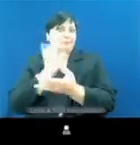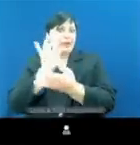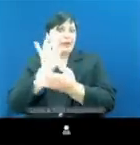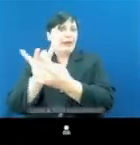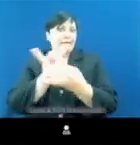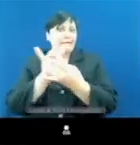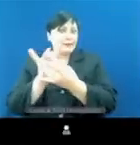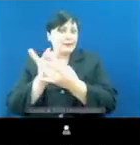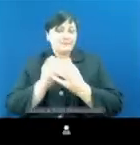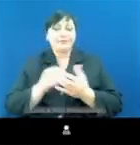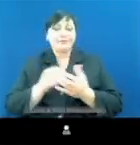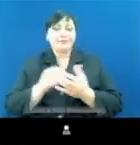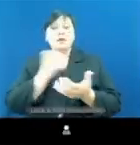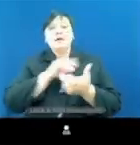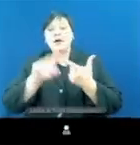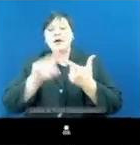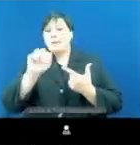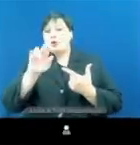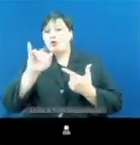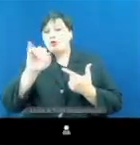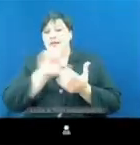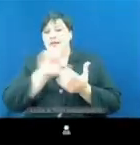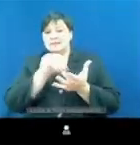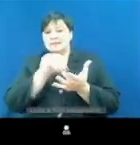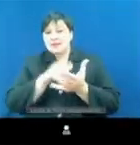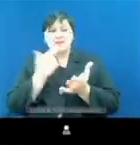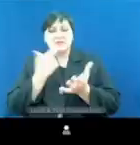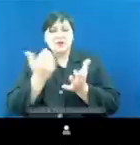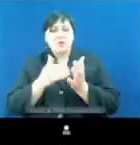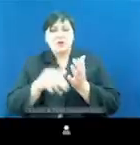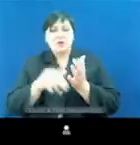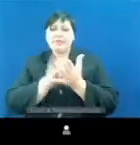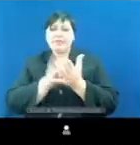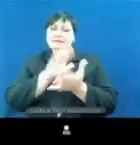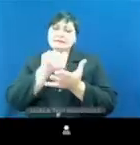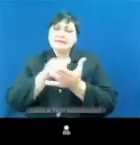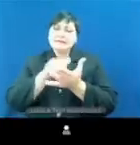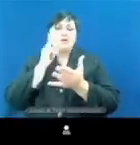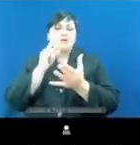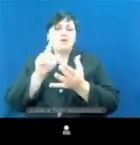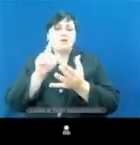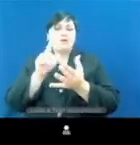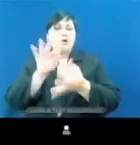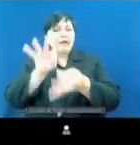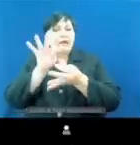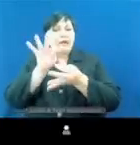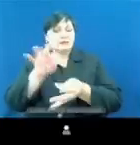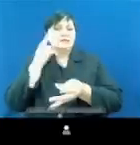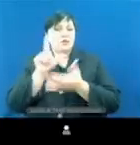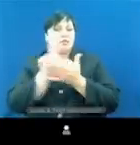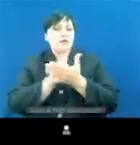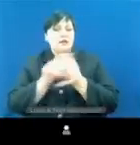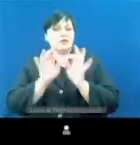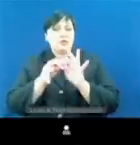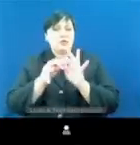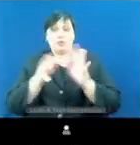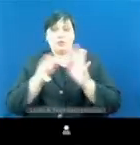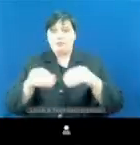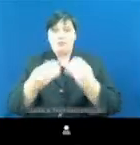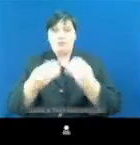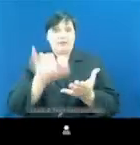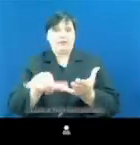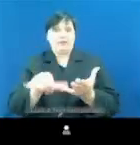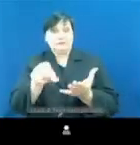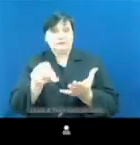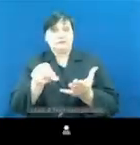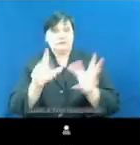the Marie Center is the Center on Excellence in Legal Interpreting, and who brought you this free series. There's their website, and